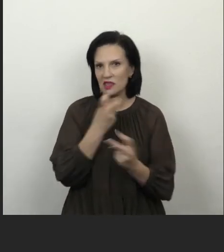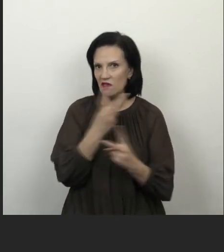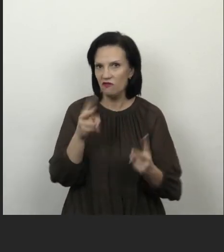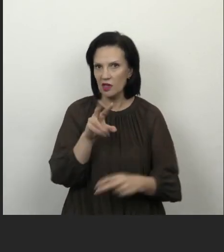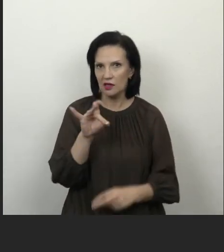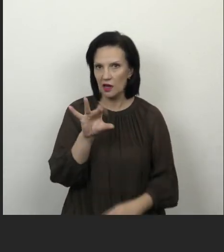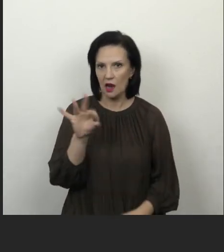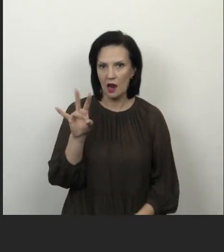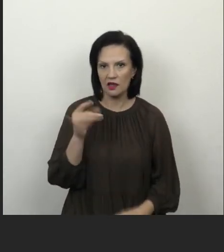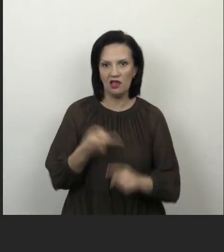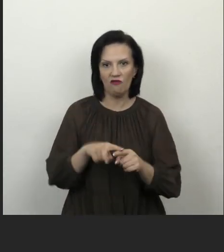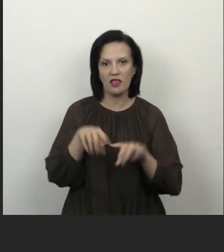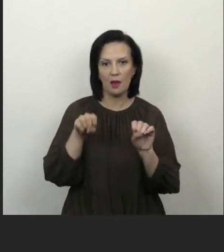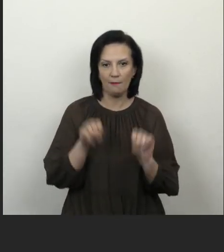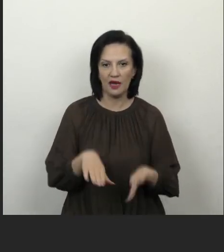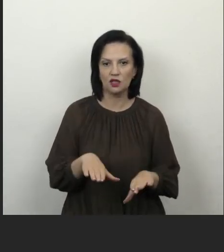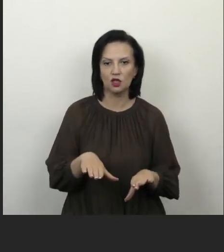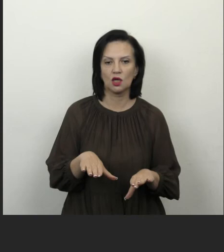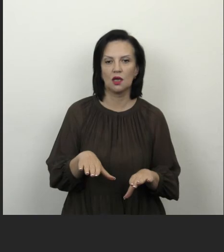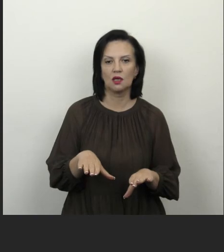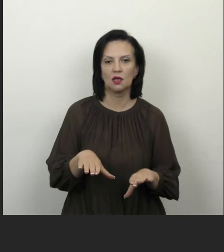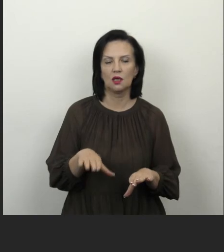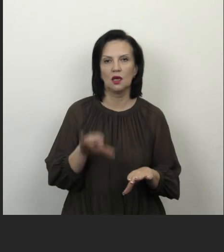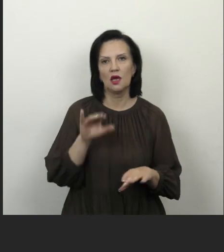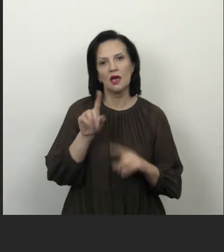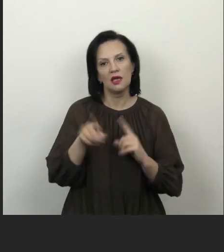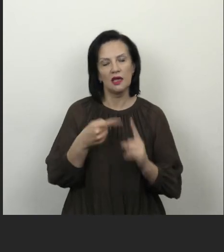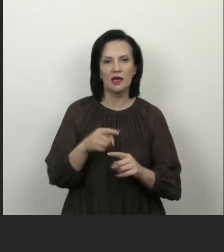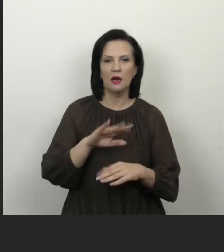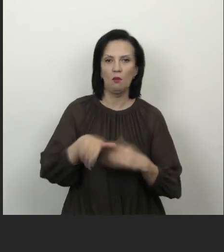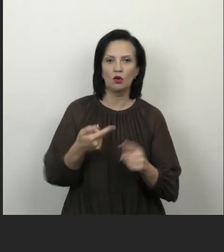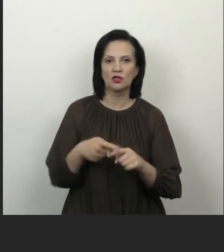was provided an opportunity to substantiate